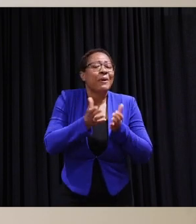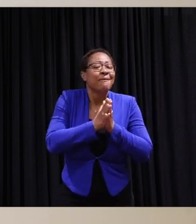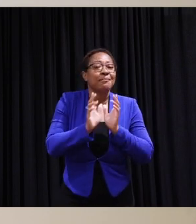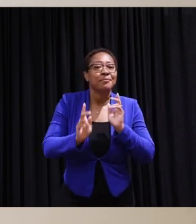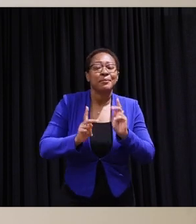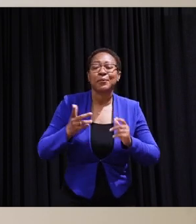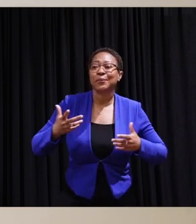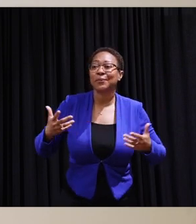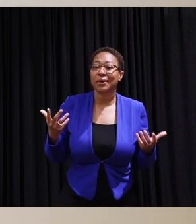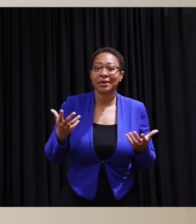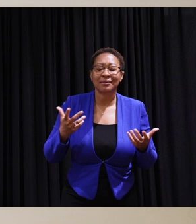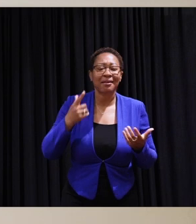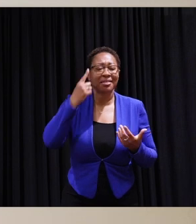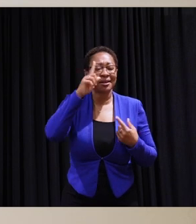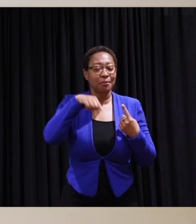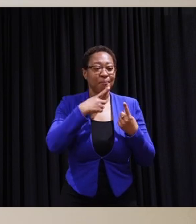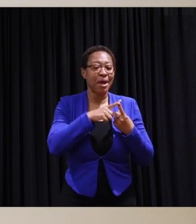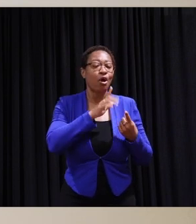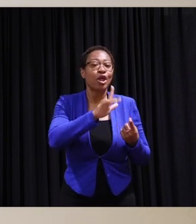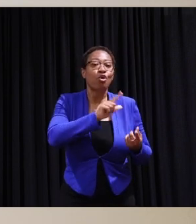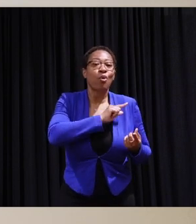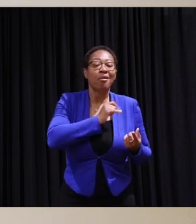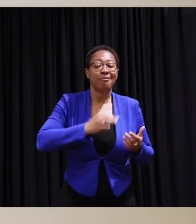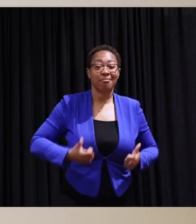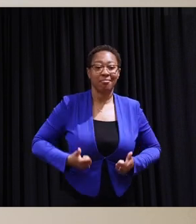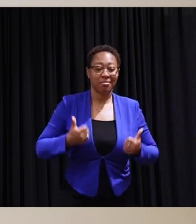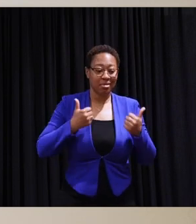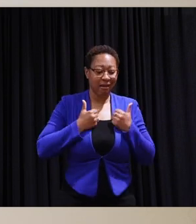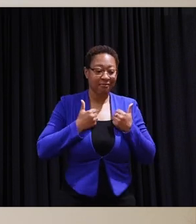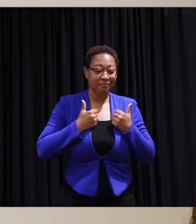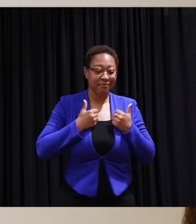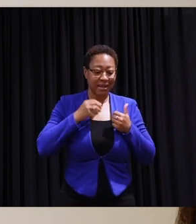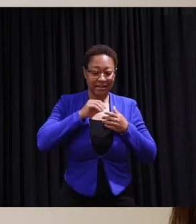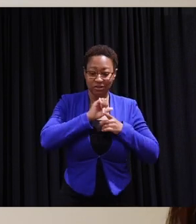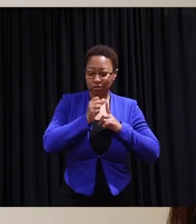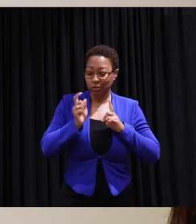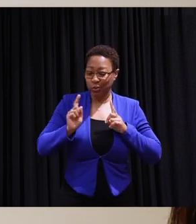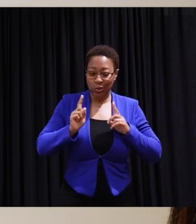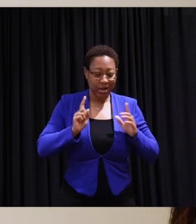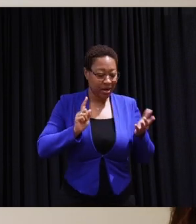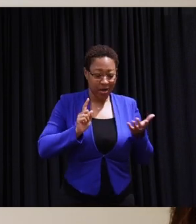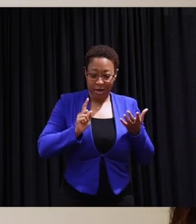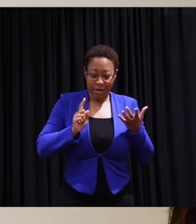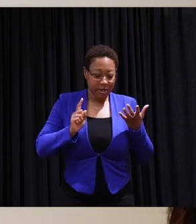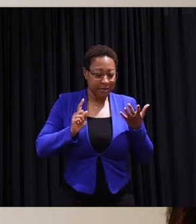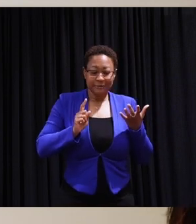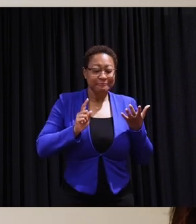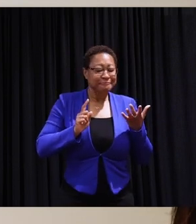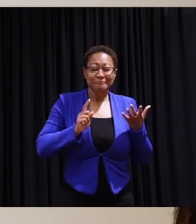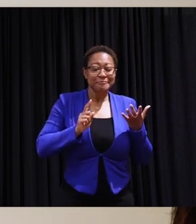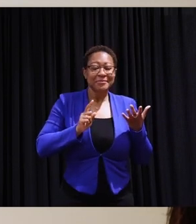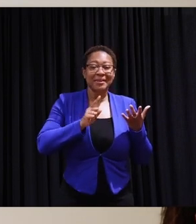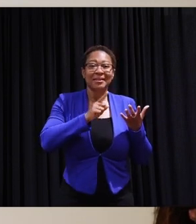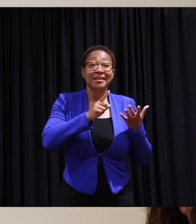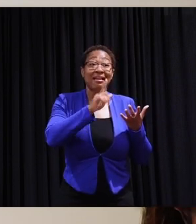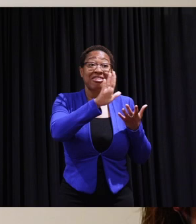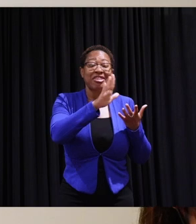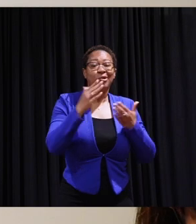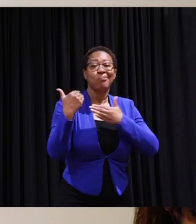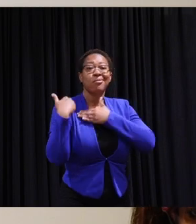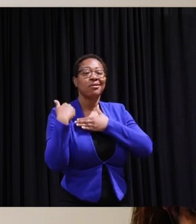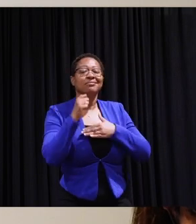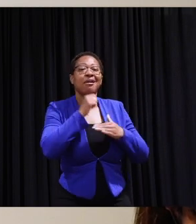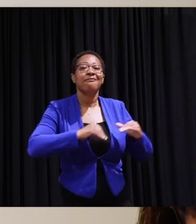to think about their quality of life in situations where they're unfairly being burdened